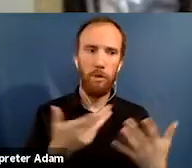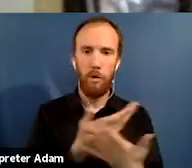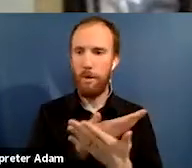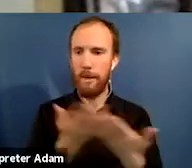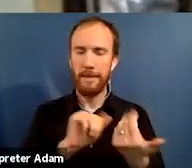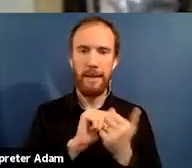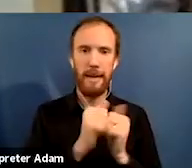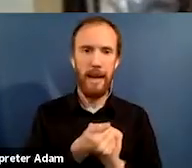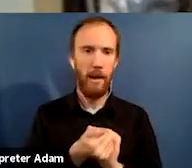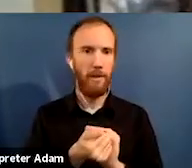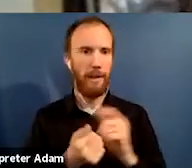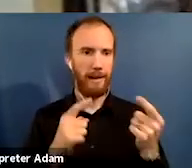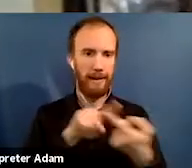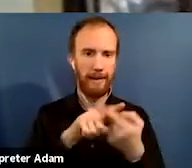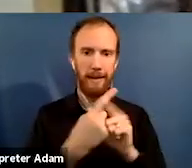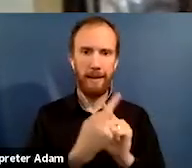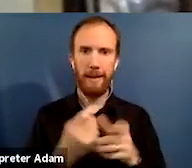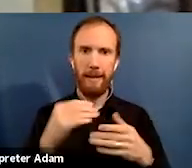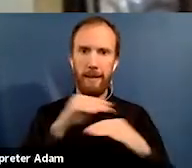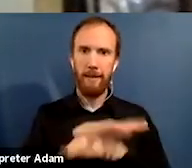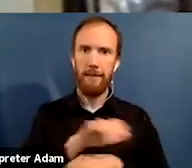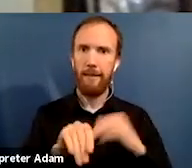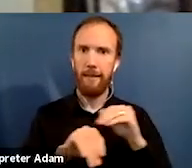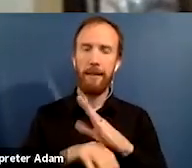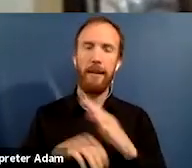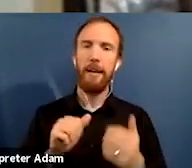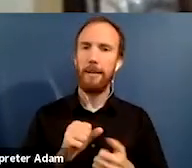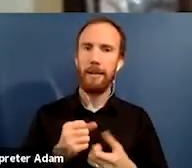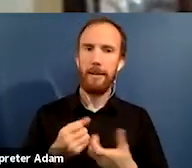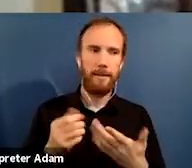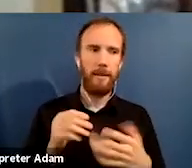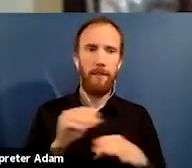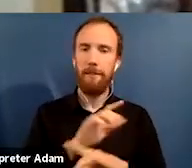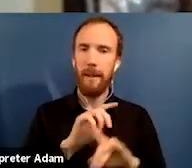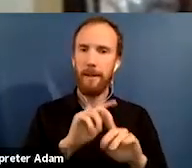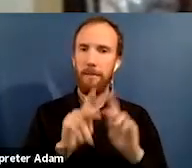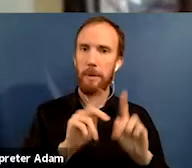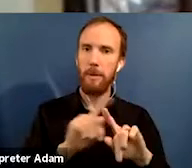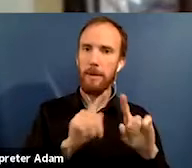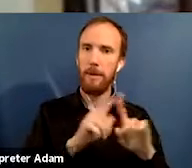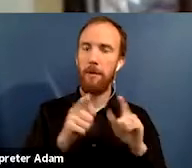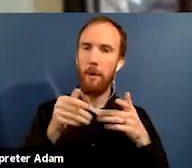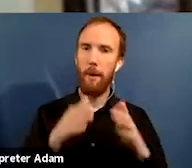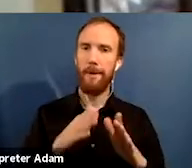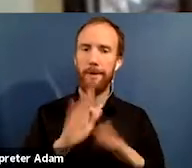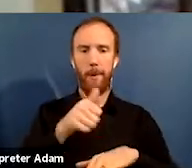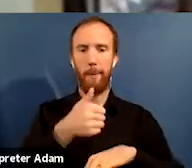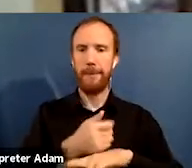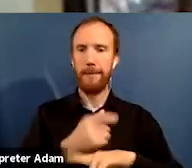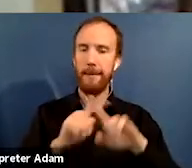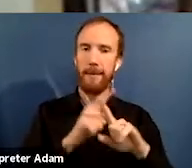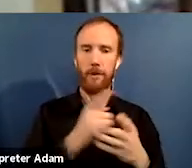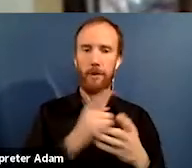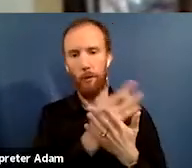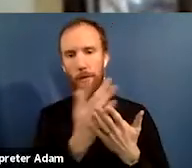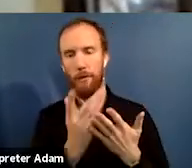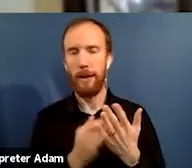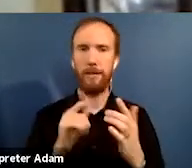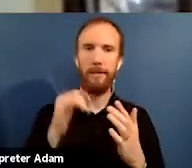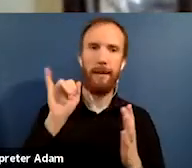and produce differential effects on different kinds of people, as a result of the sort of range of identities that they inhabit in the